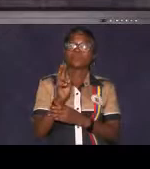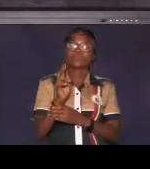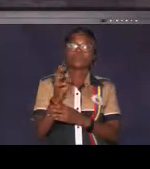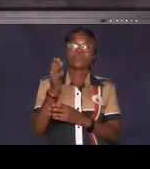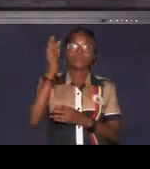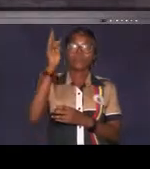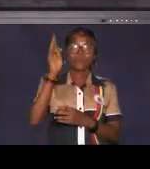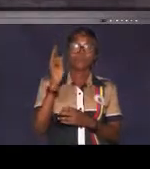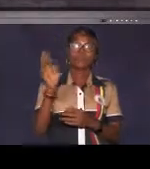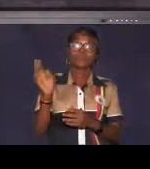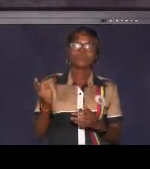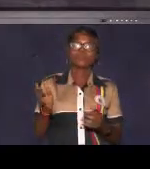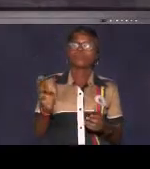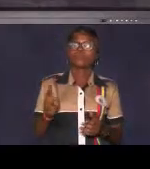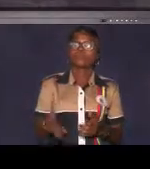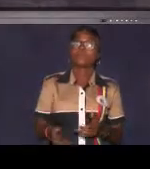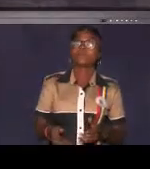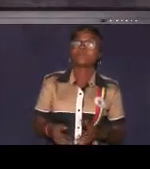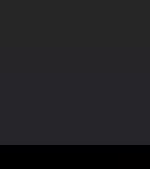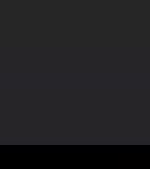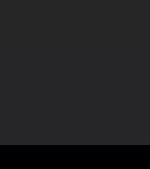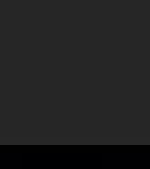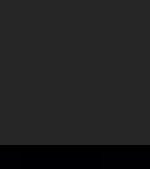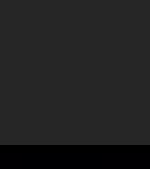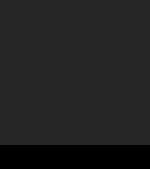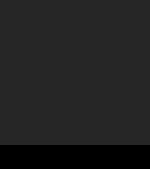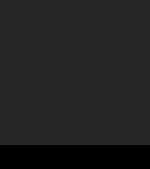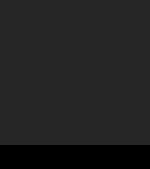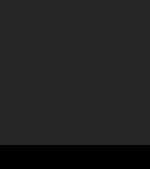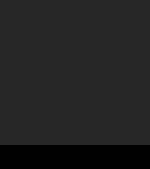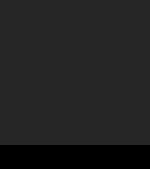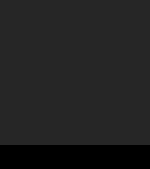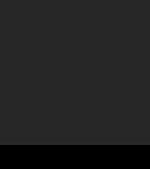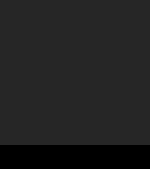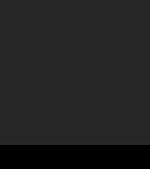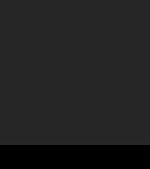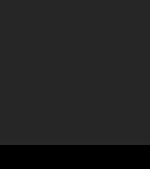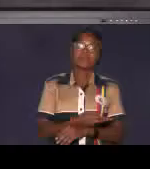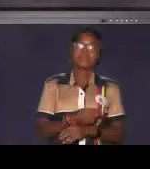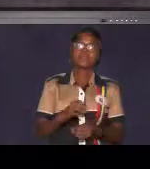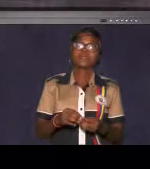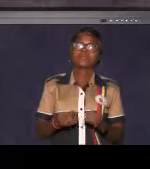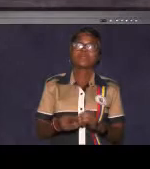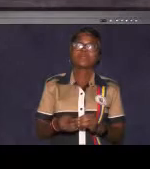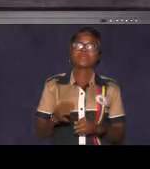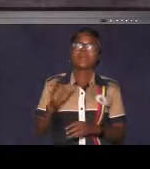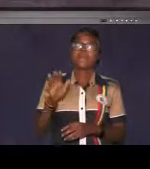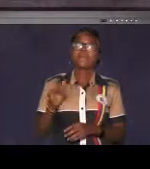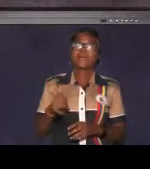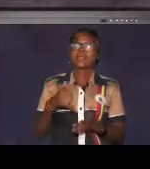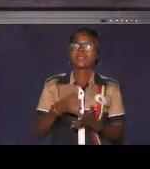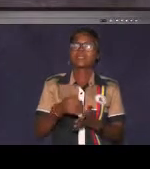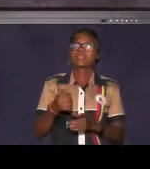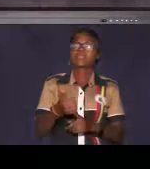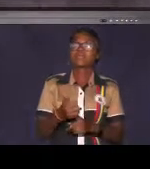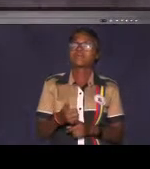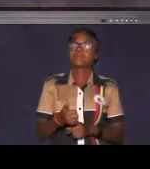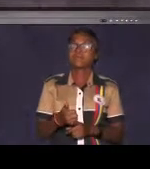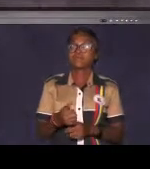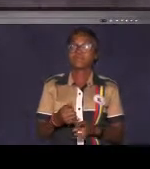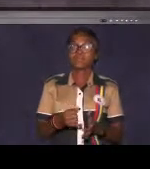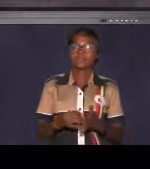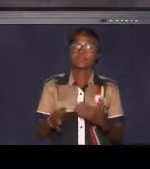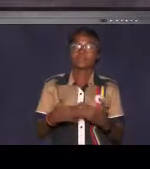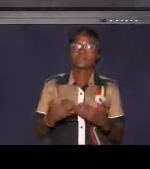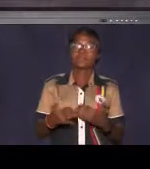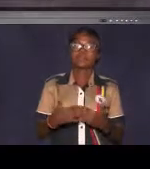here, 2 here, equal sides. The square of every number is formed by multiplying the number by itself. So you